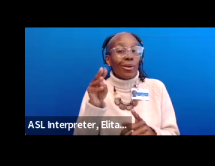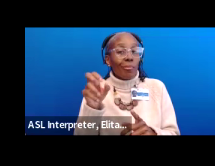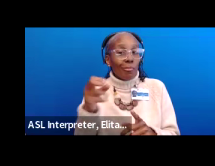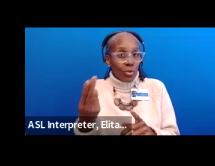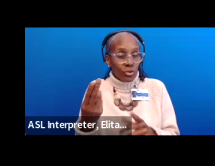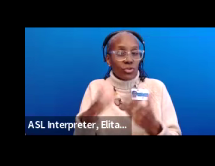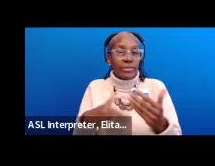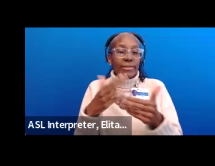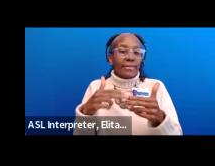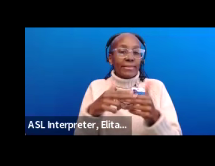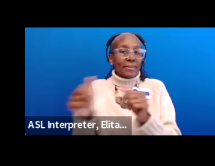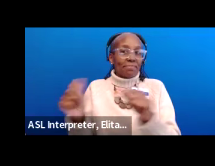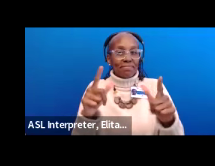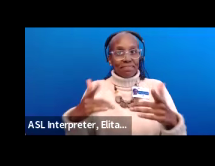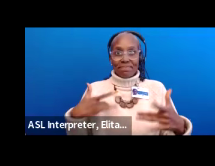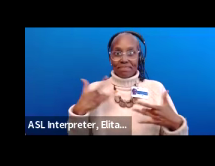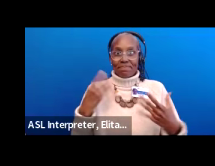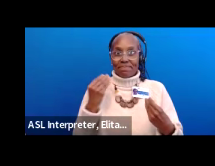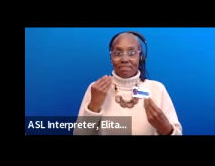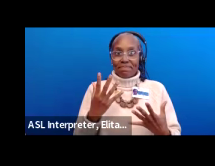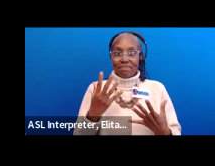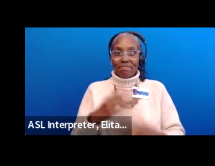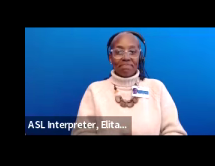Next slide, please.